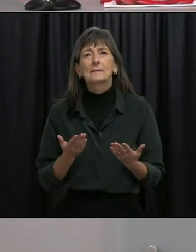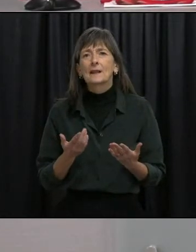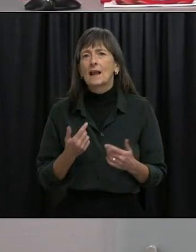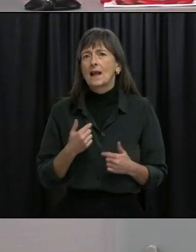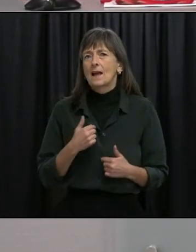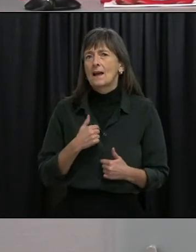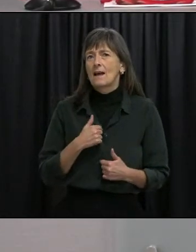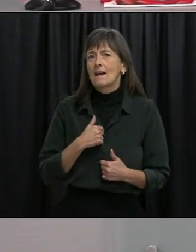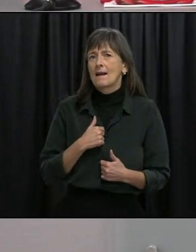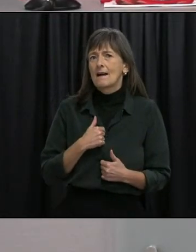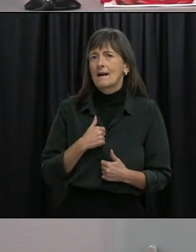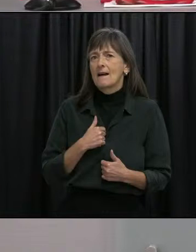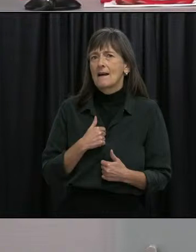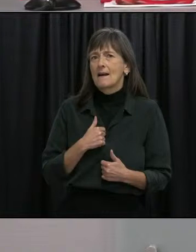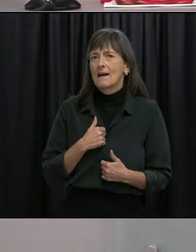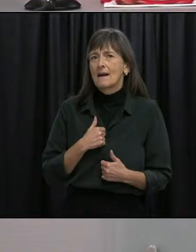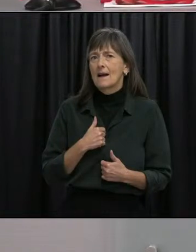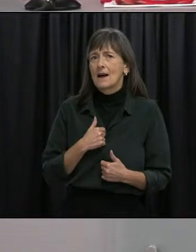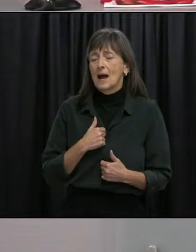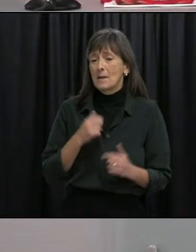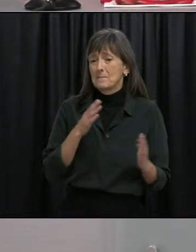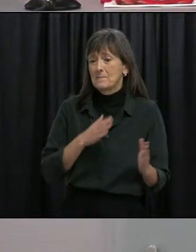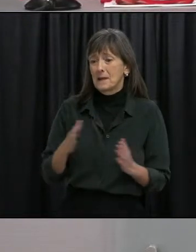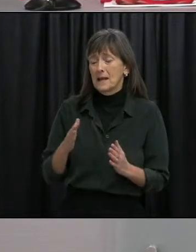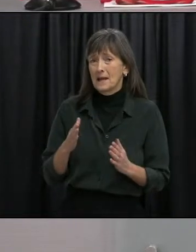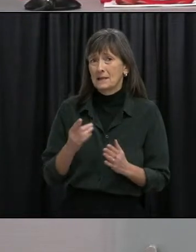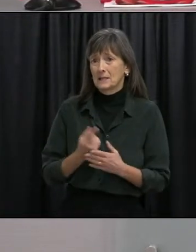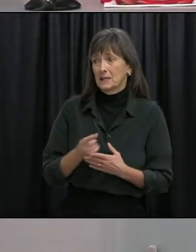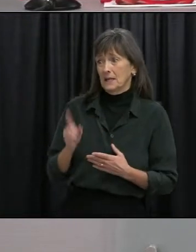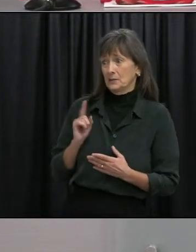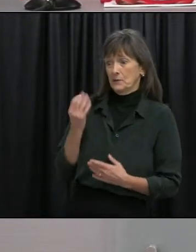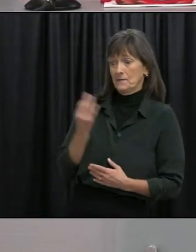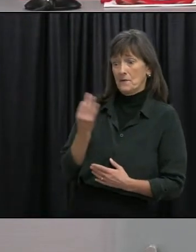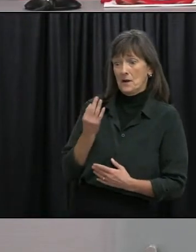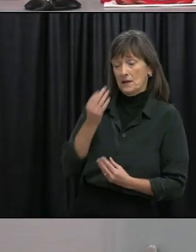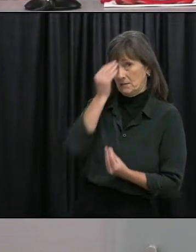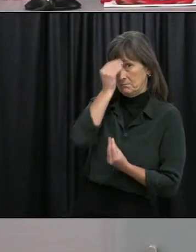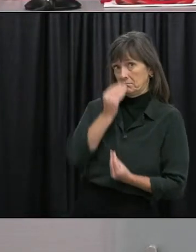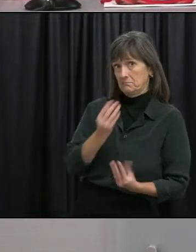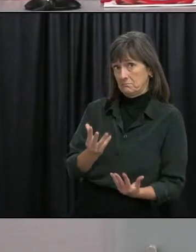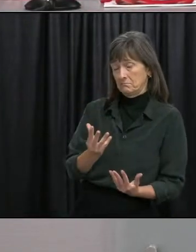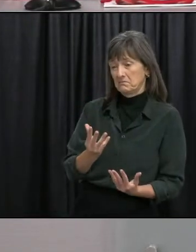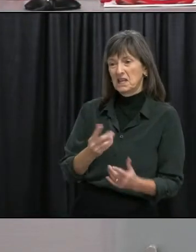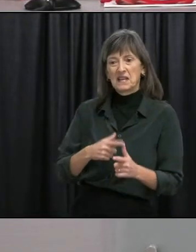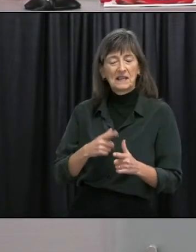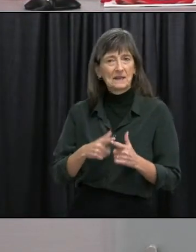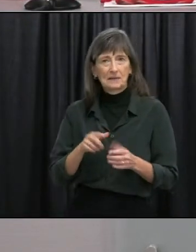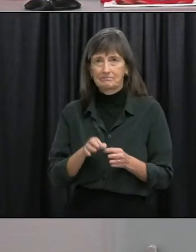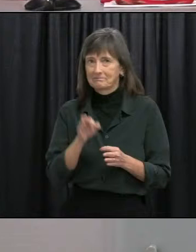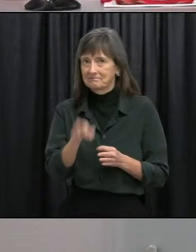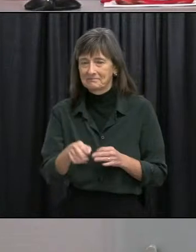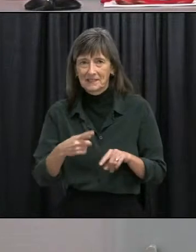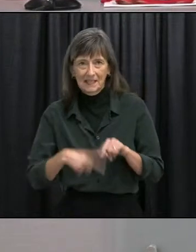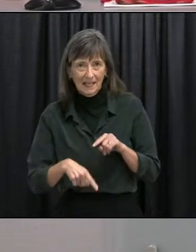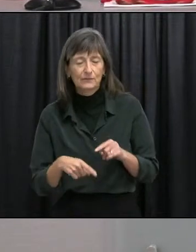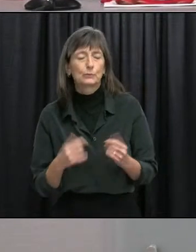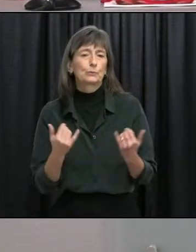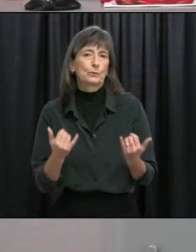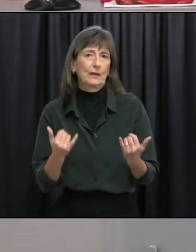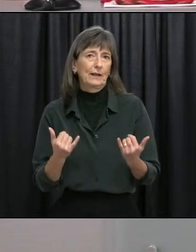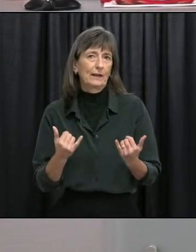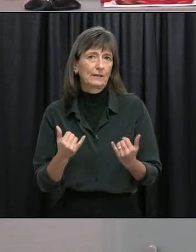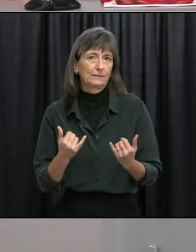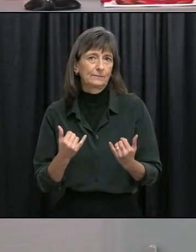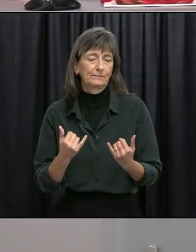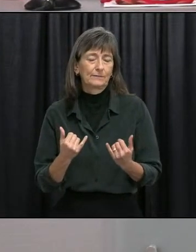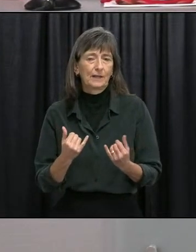made, hoping that I'd be able to do it on Friday of last week, but unfortunately I couldn't, so I apologize for the delay. This is about